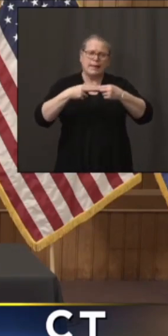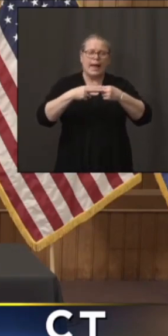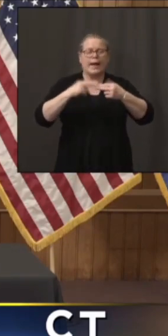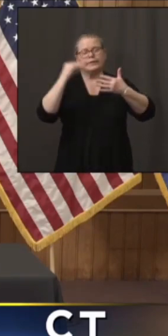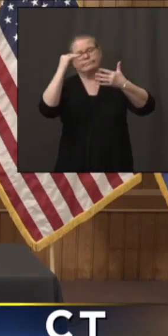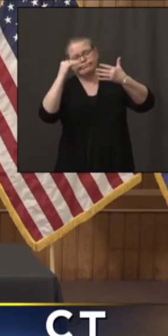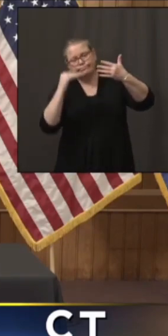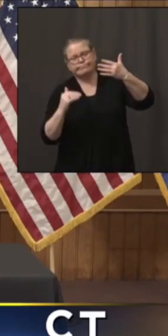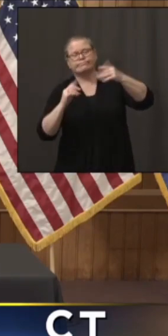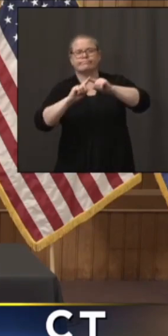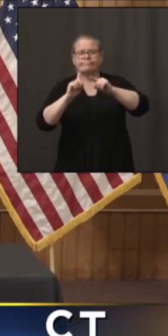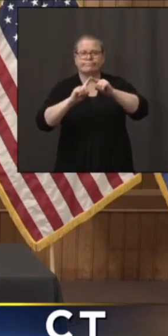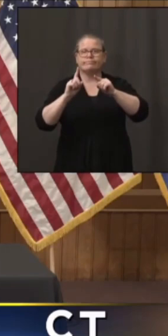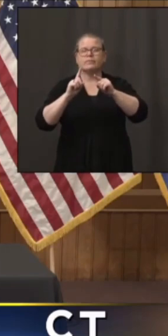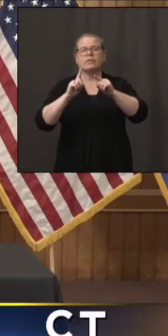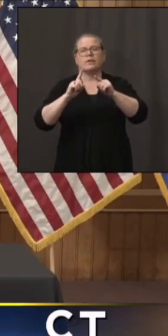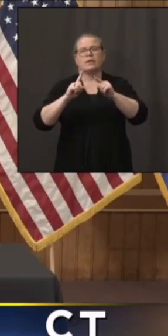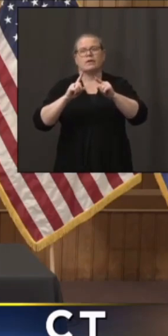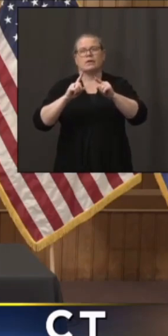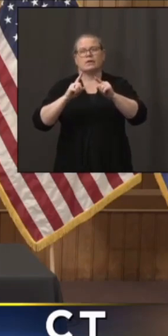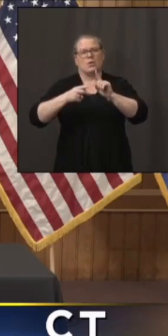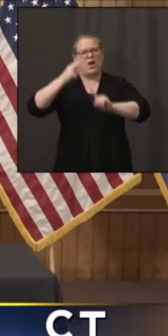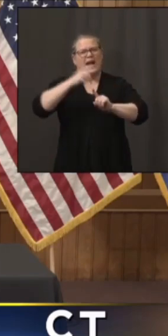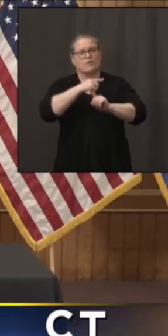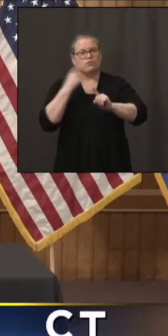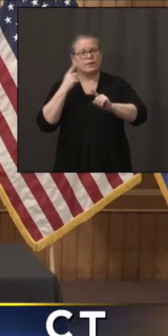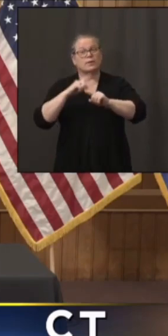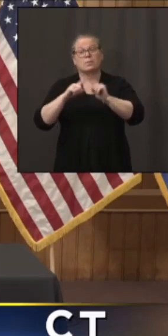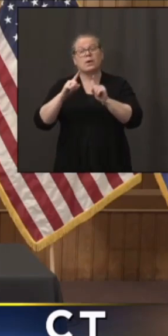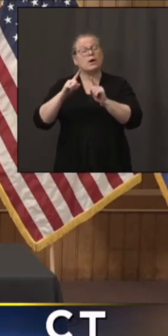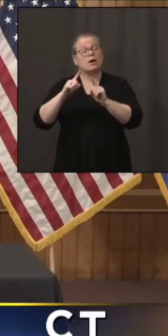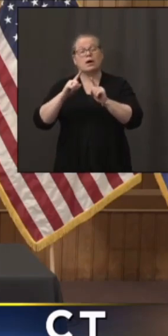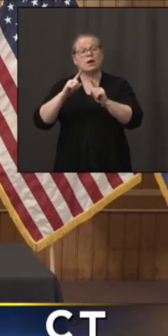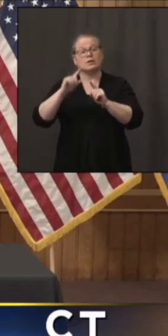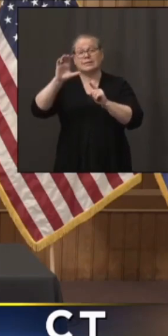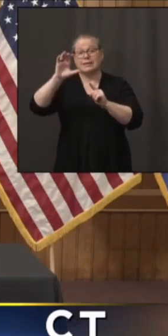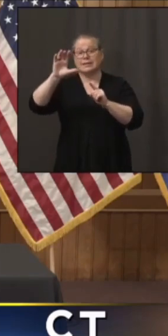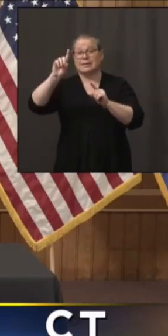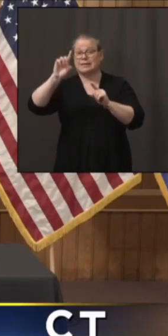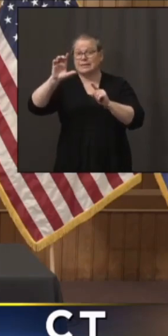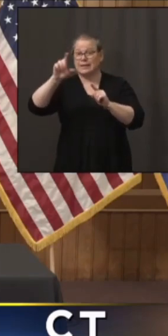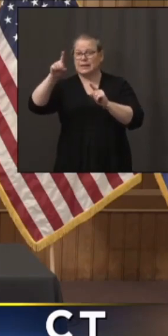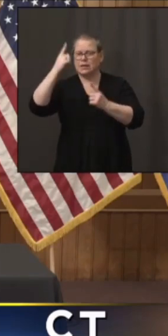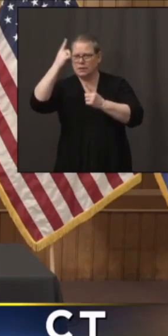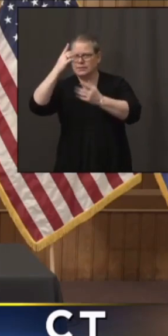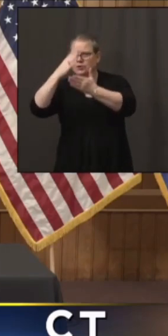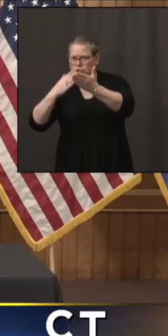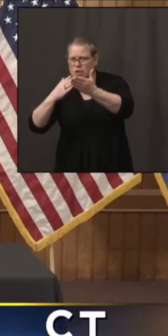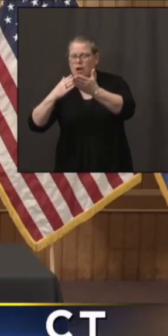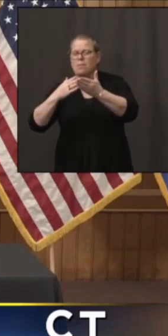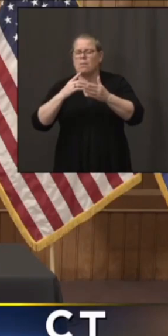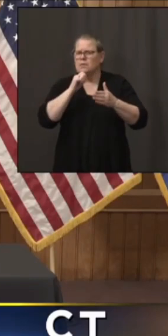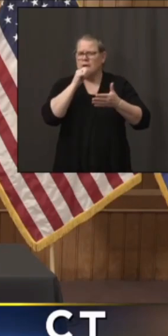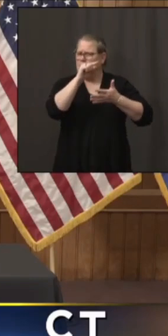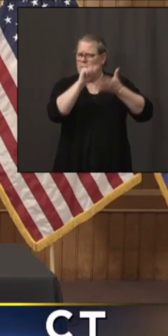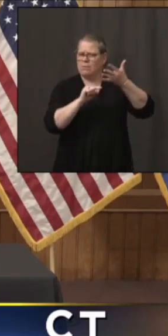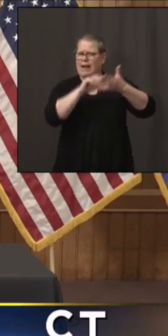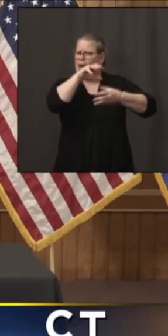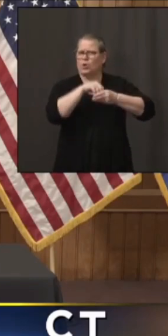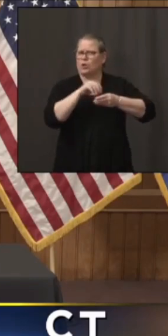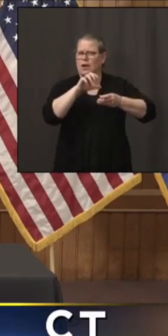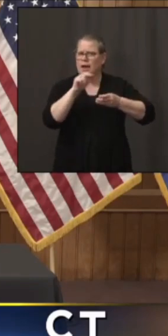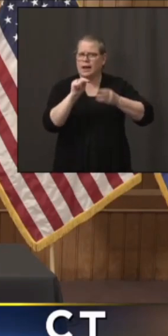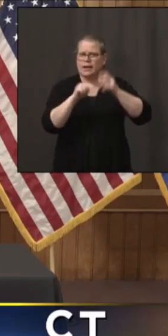that were considered high risk, but not some conditions that the CDC said might be considered increased risk, such as